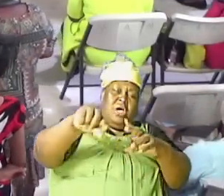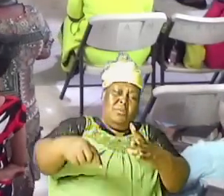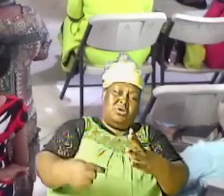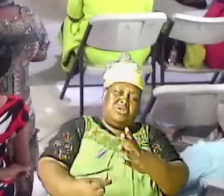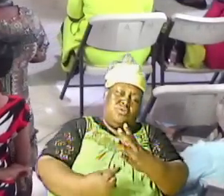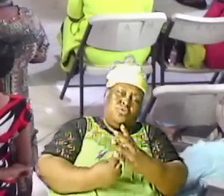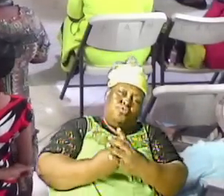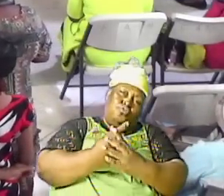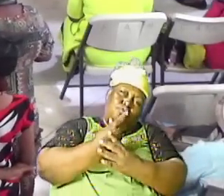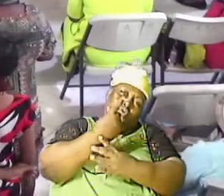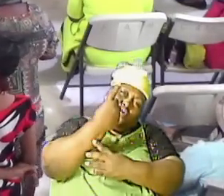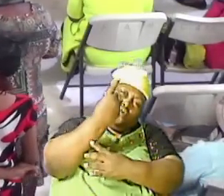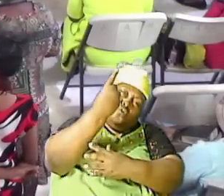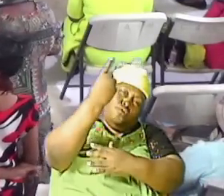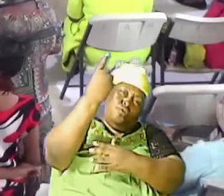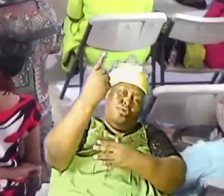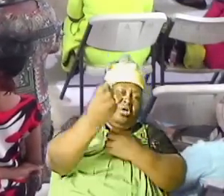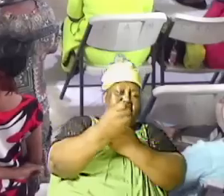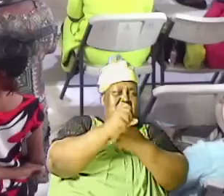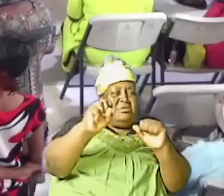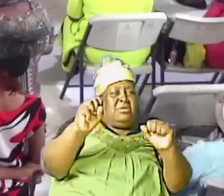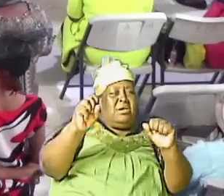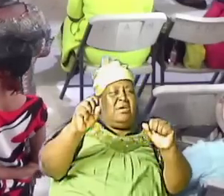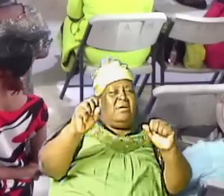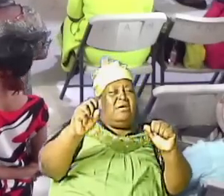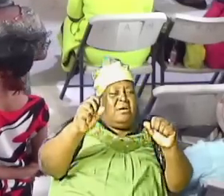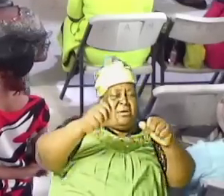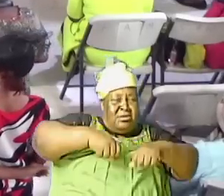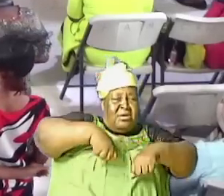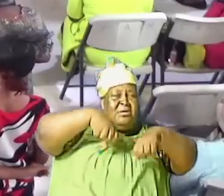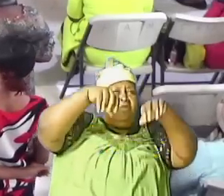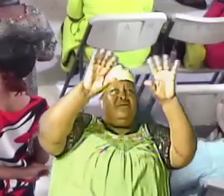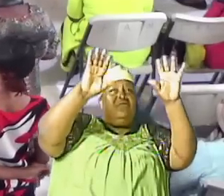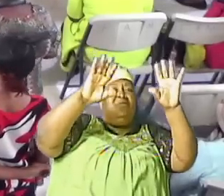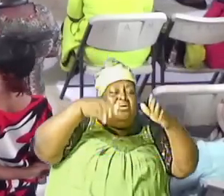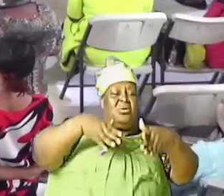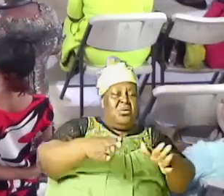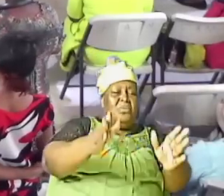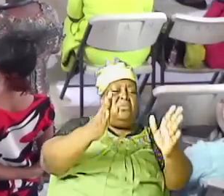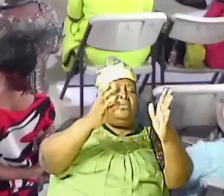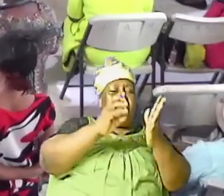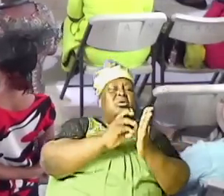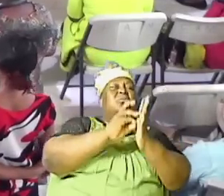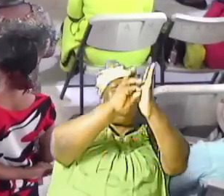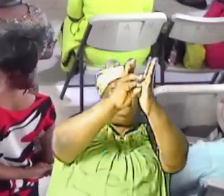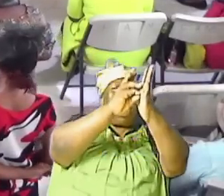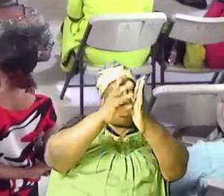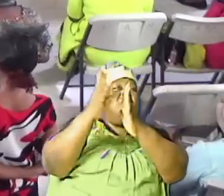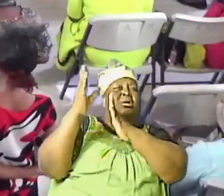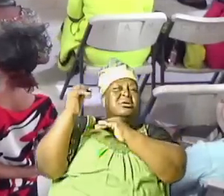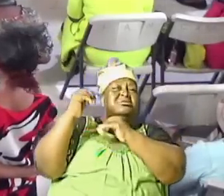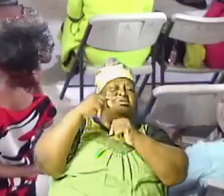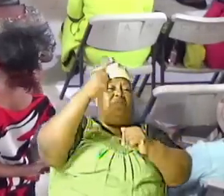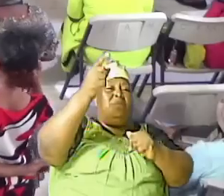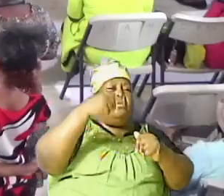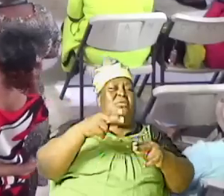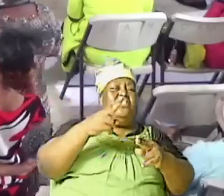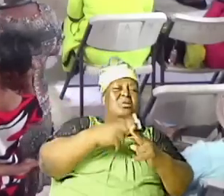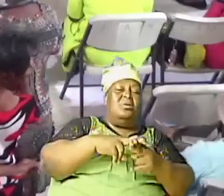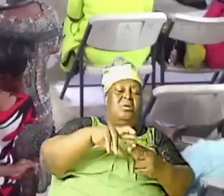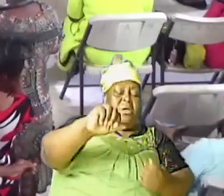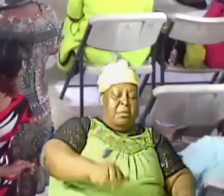bring forth fruit that they will heal unto your will and way. And accept, mighty God, your name in